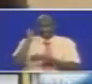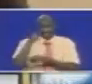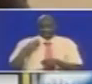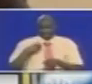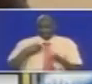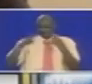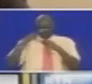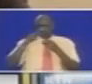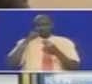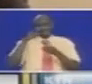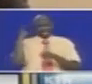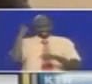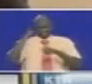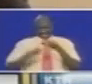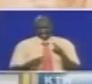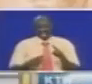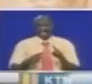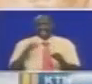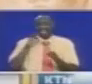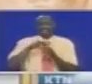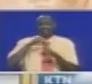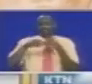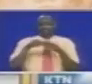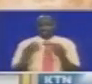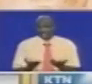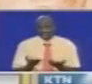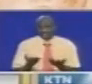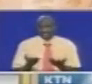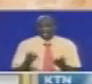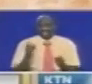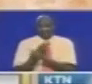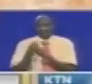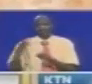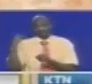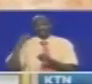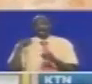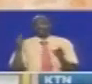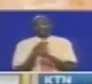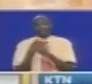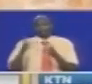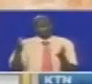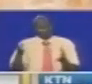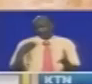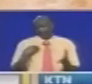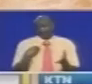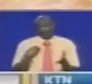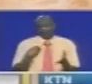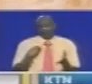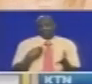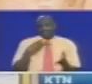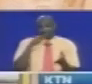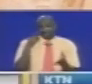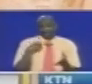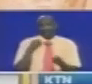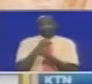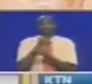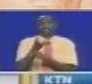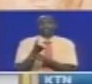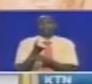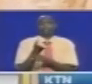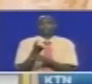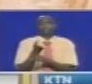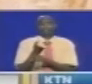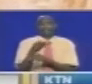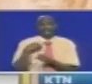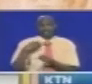reviewed last year's electoral processes. In other jurisdictions, elections are a way of life. You take them